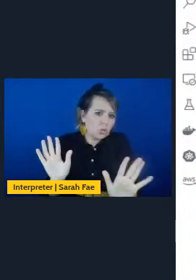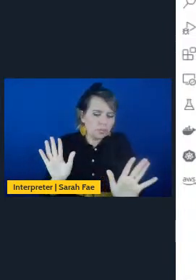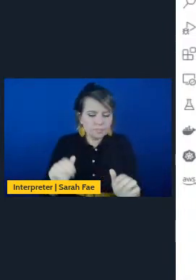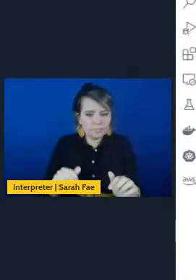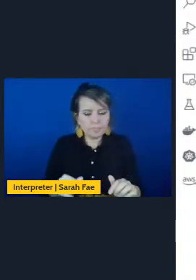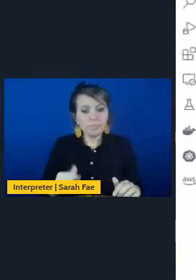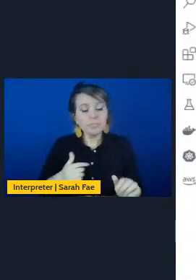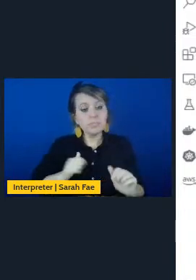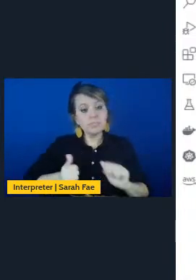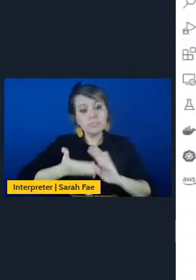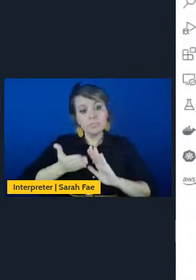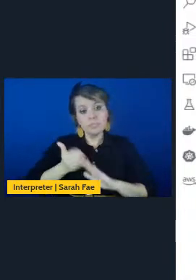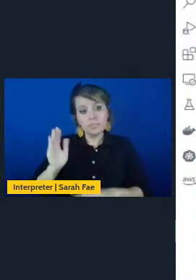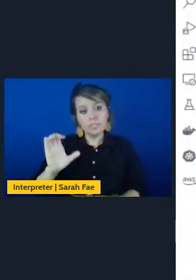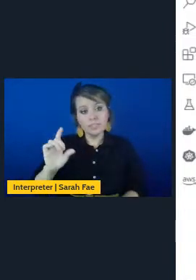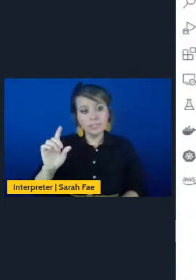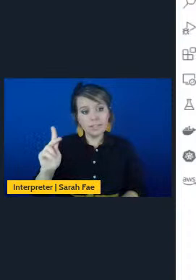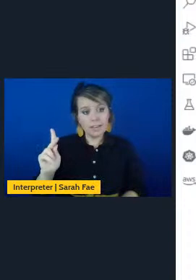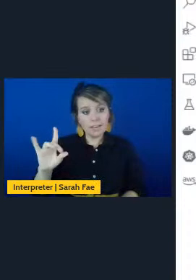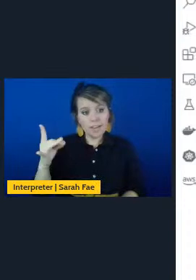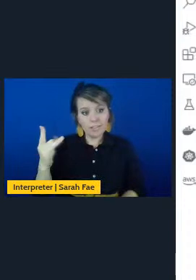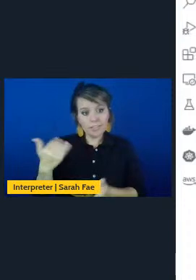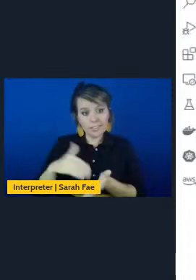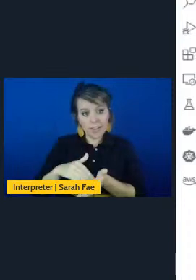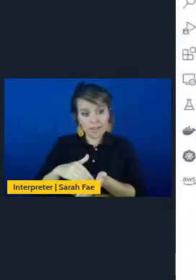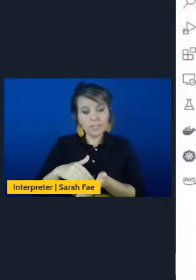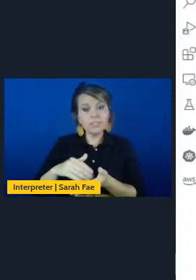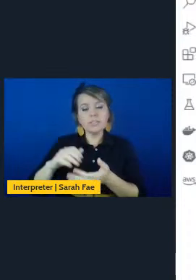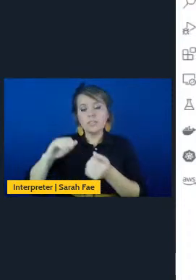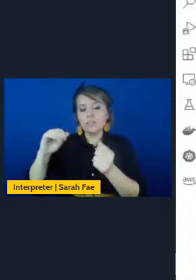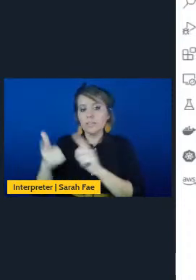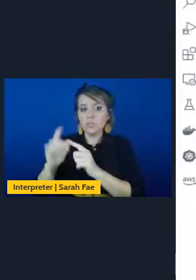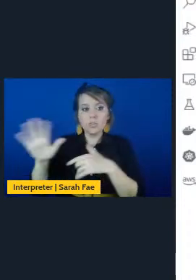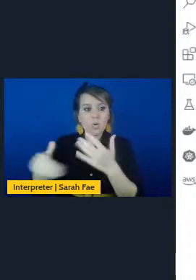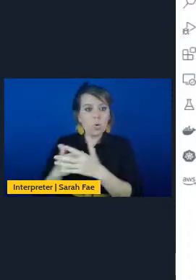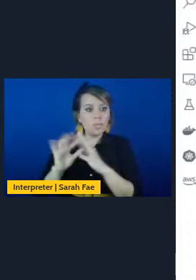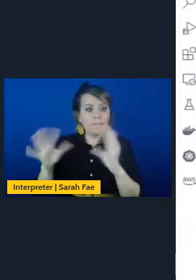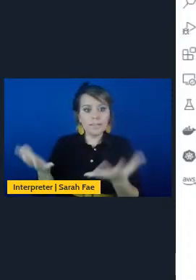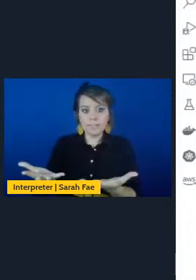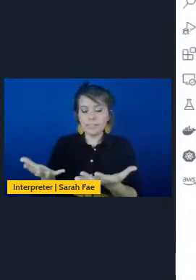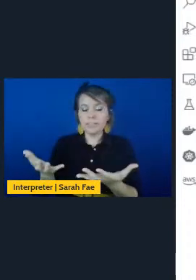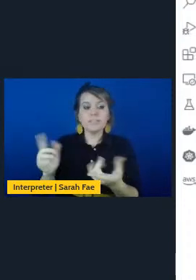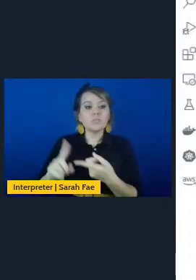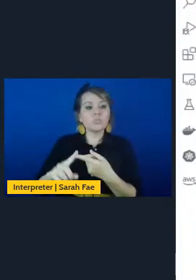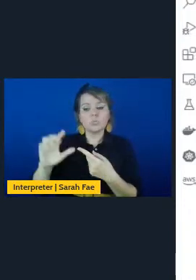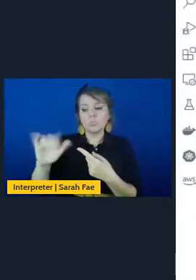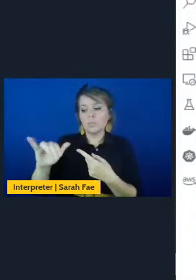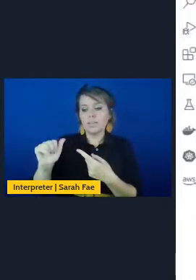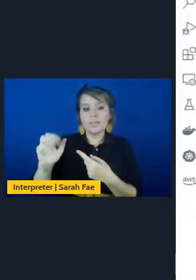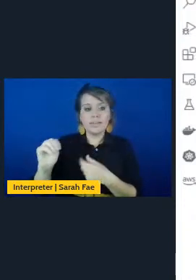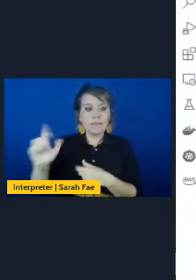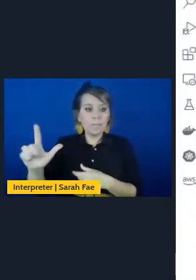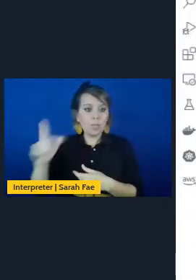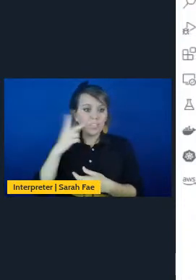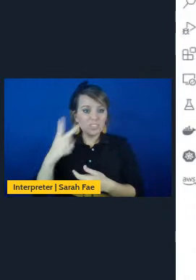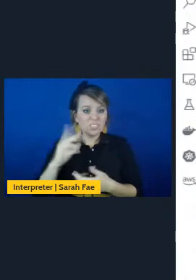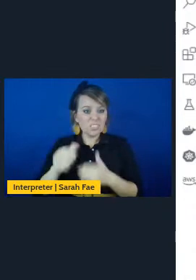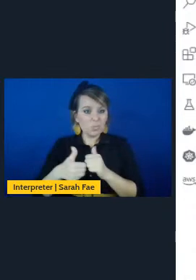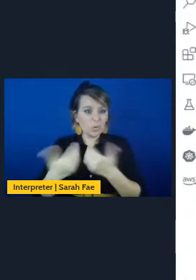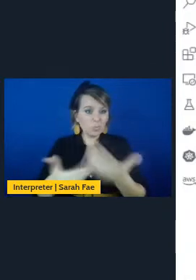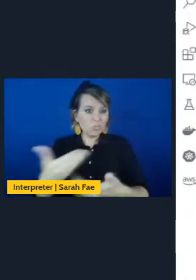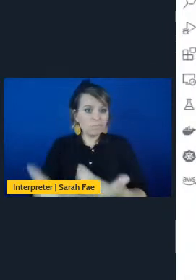CDK's synth once again to convert all of this into YAML, and then see how this goes.